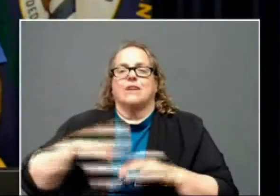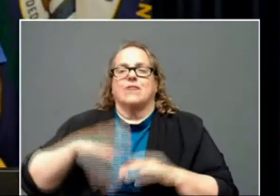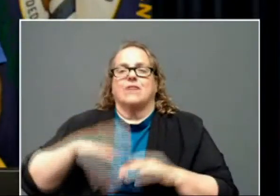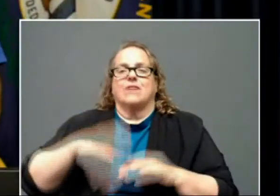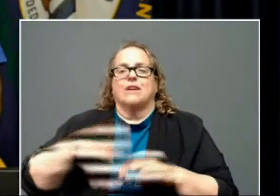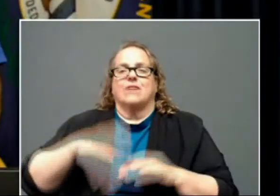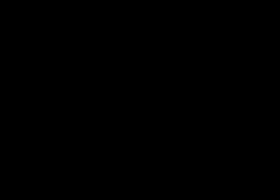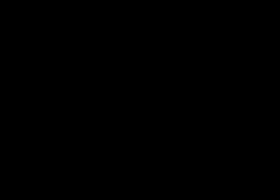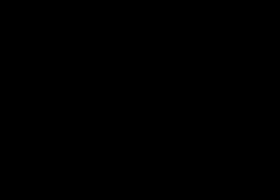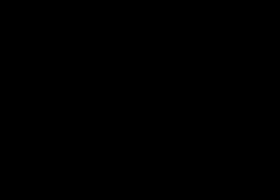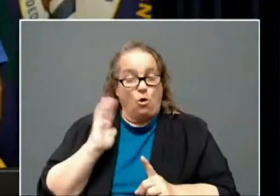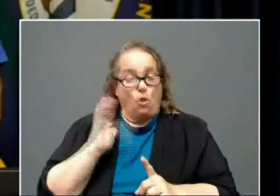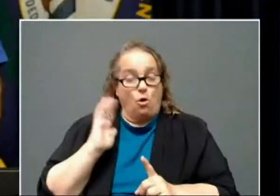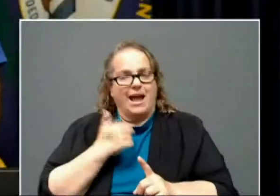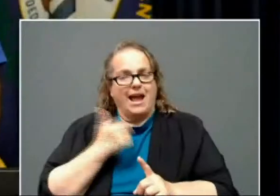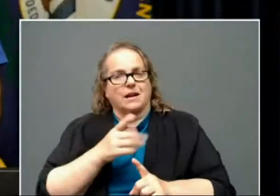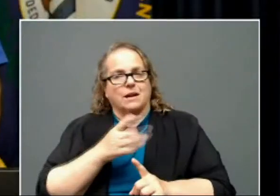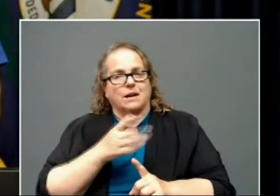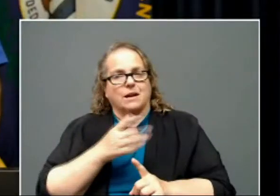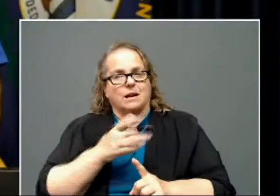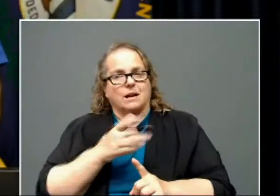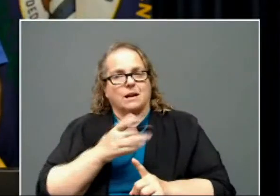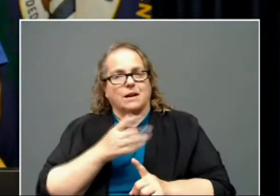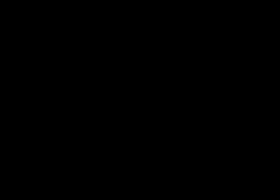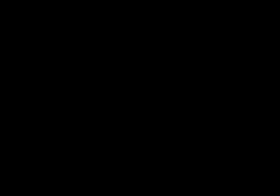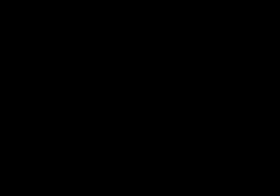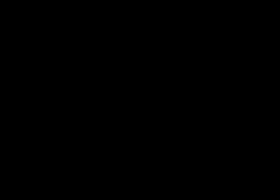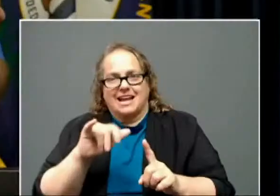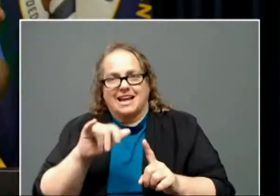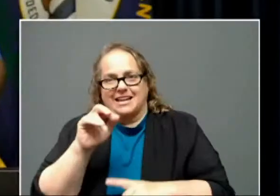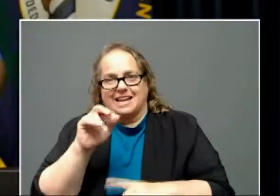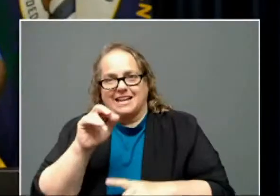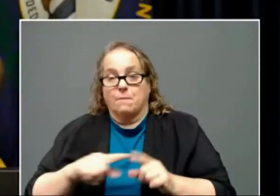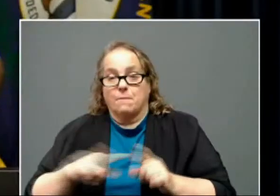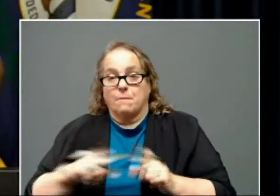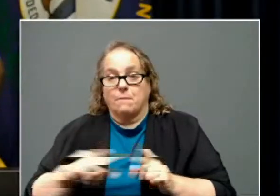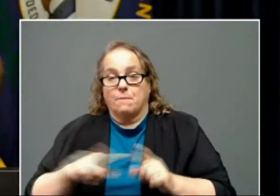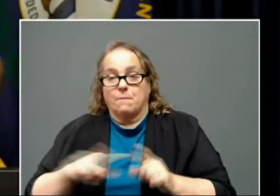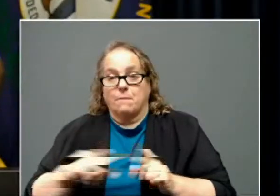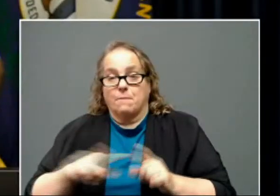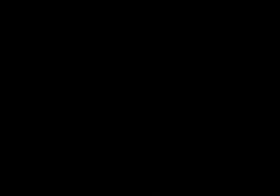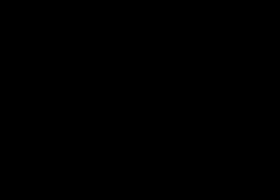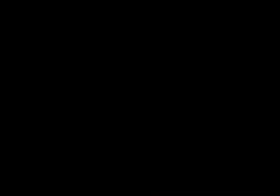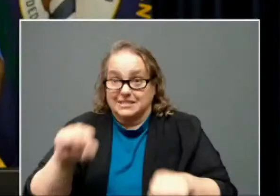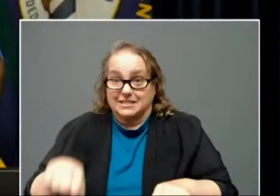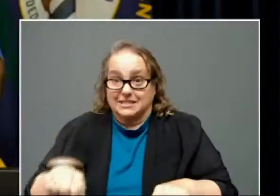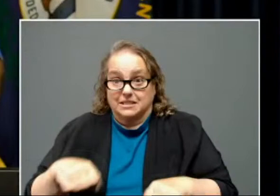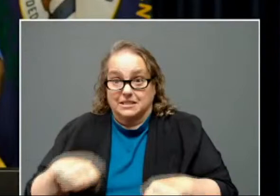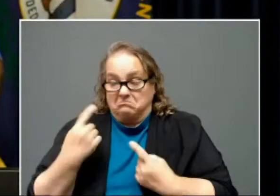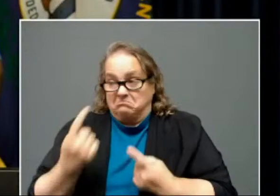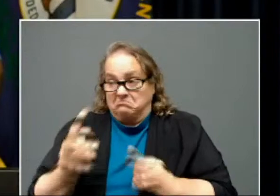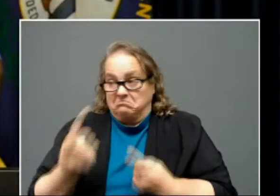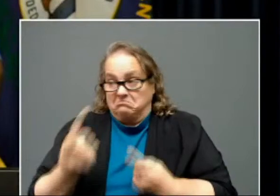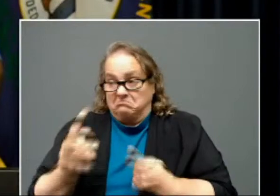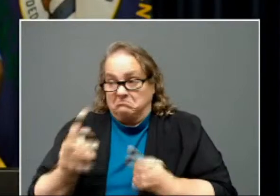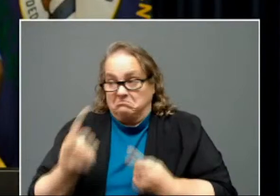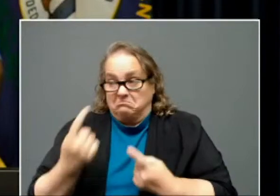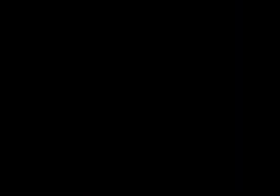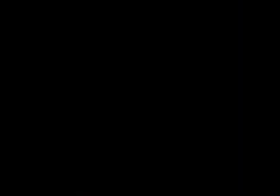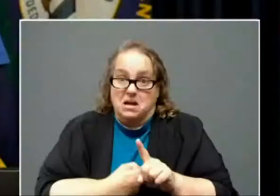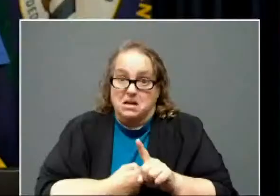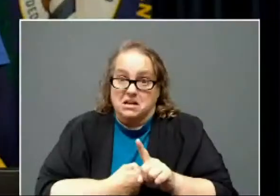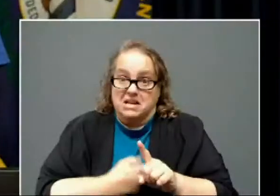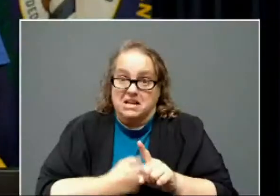data, but as they have developed their system, which they significantly have done in the last 2.5 months and continue